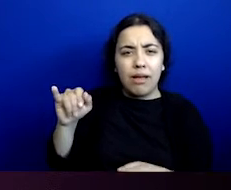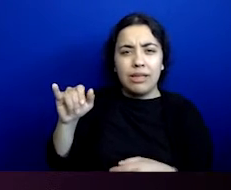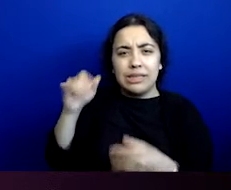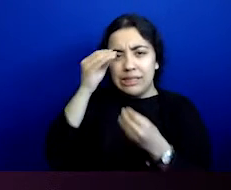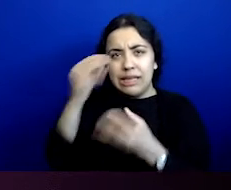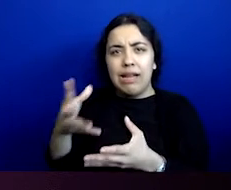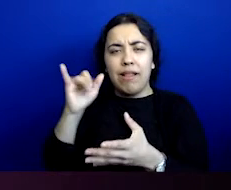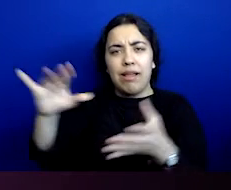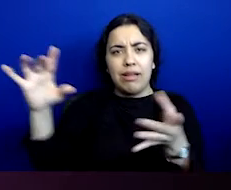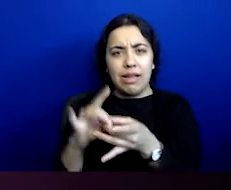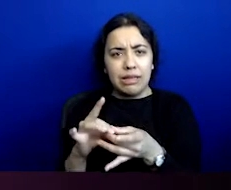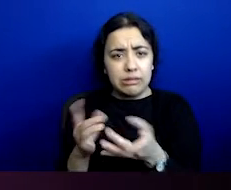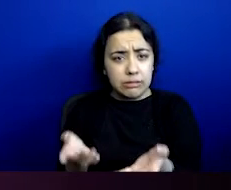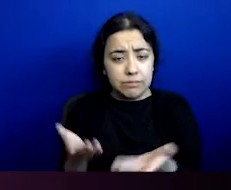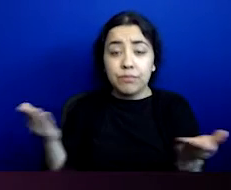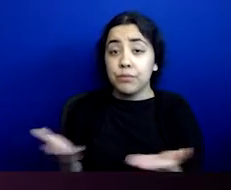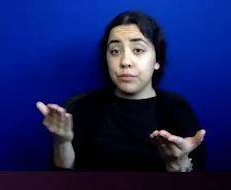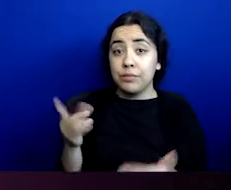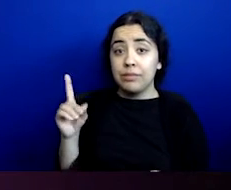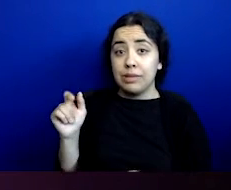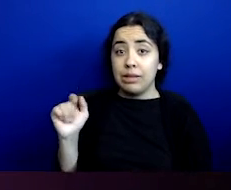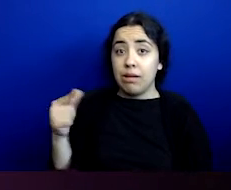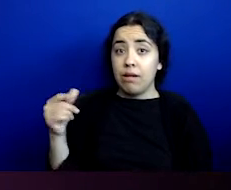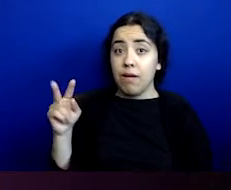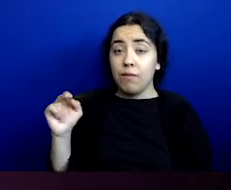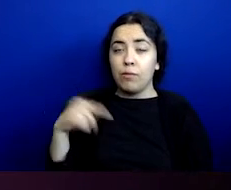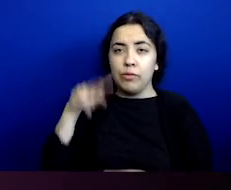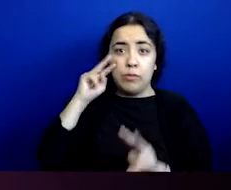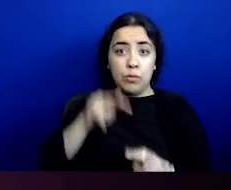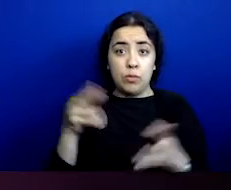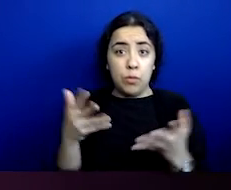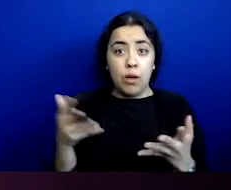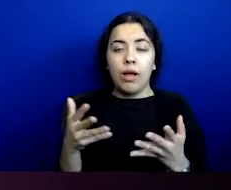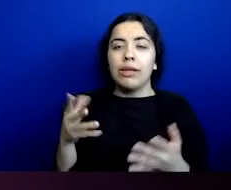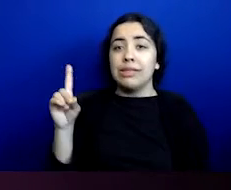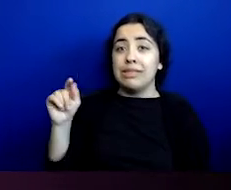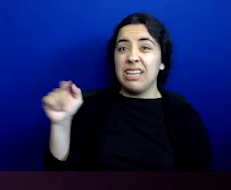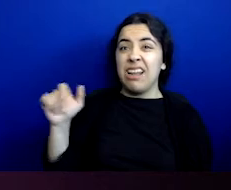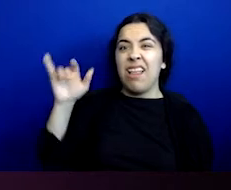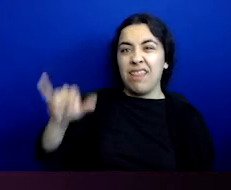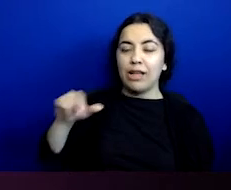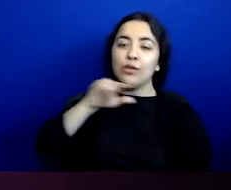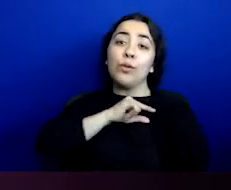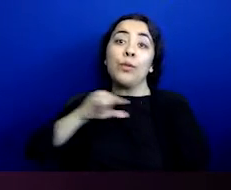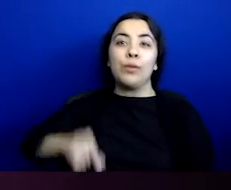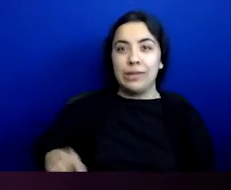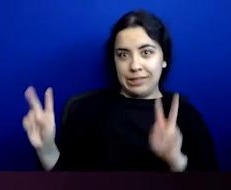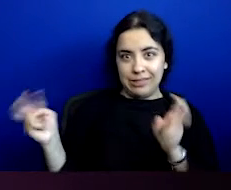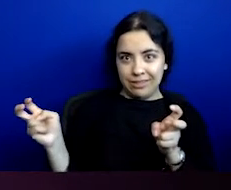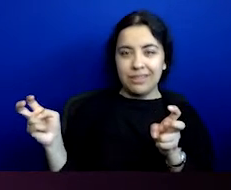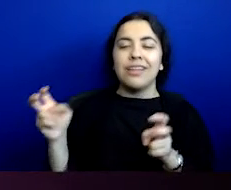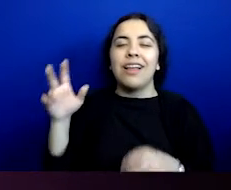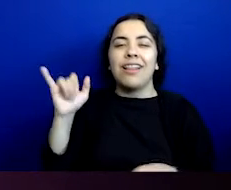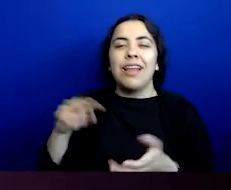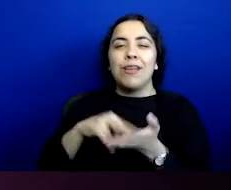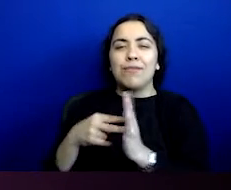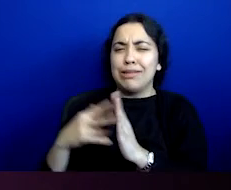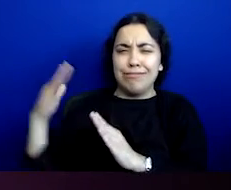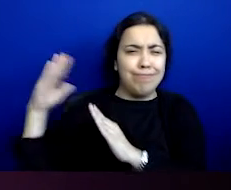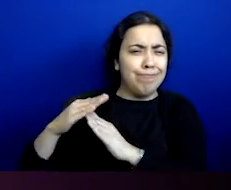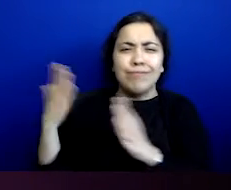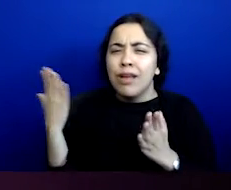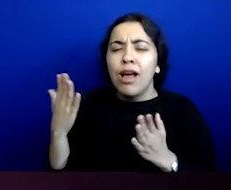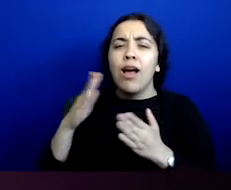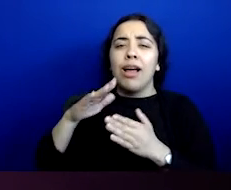So here at Govs, what we've seen is data is queen. Data is becoming the thing that organizations need to manage